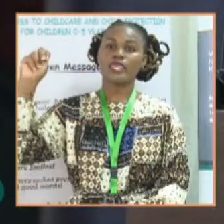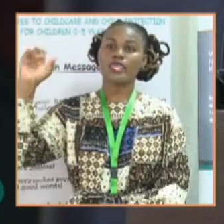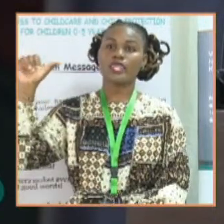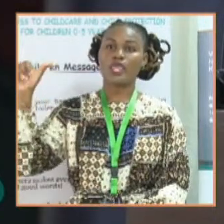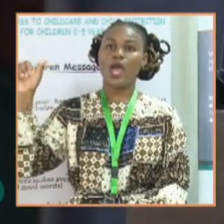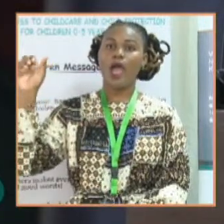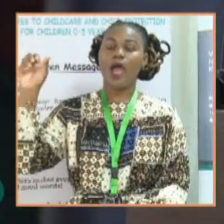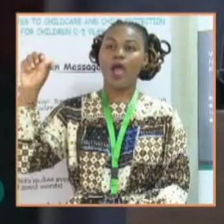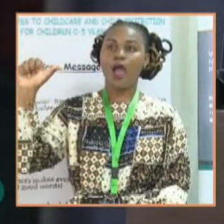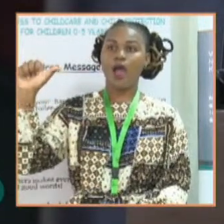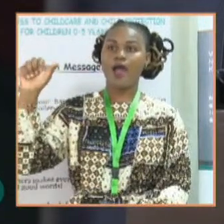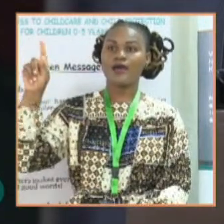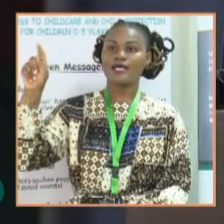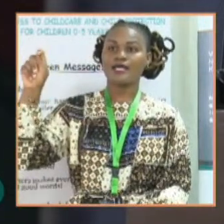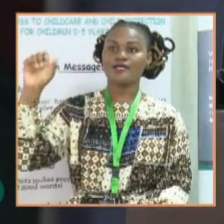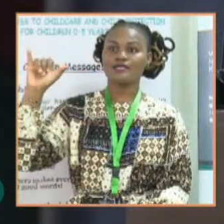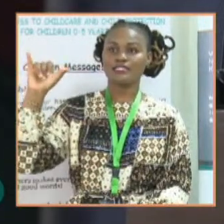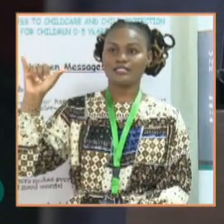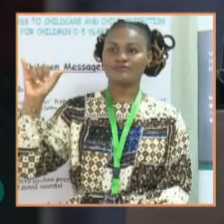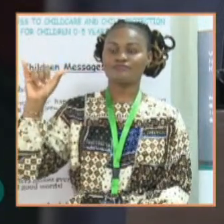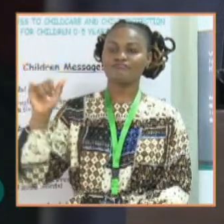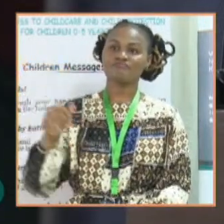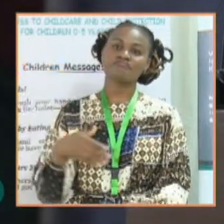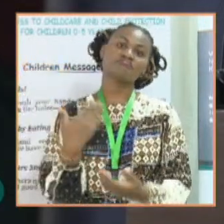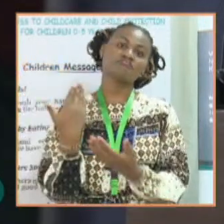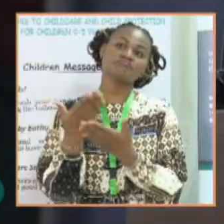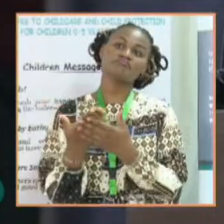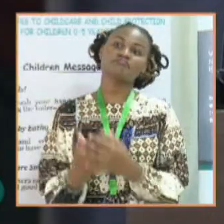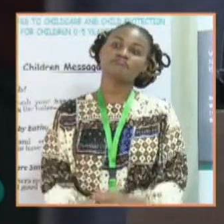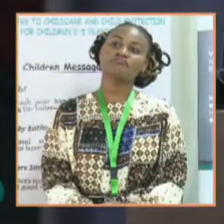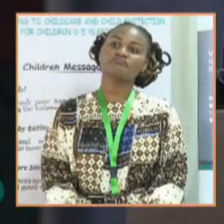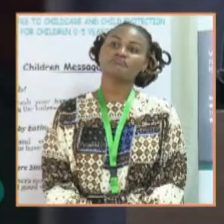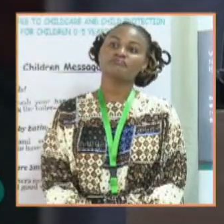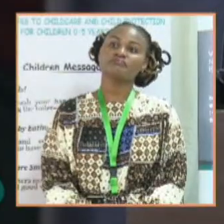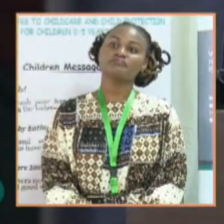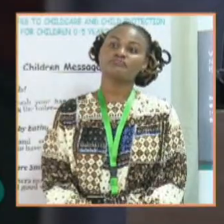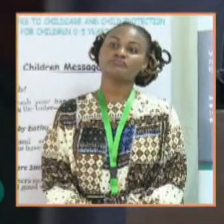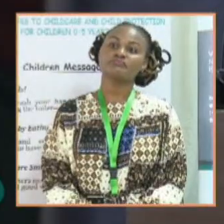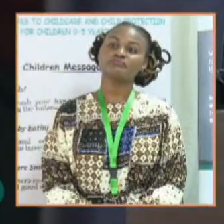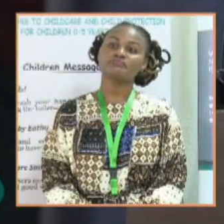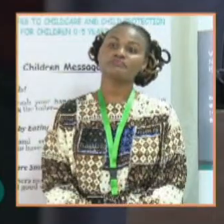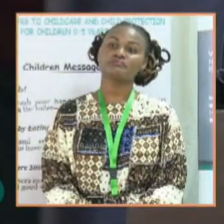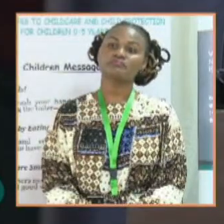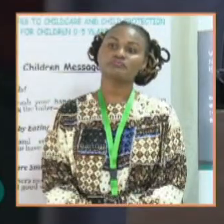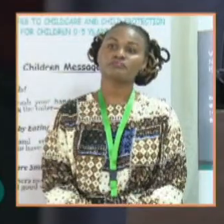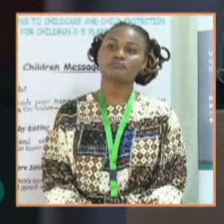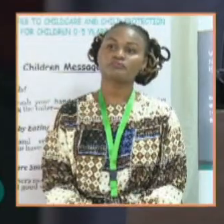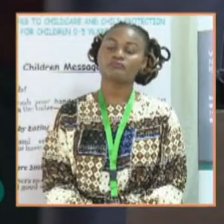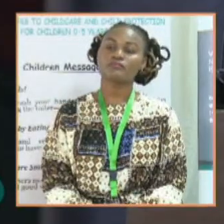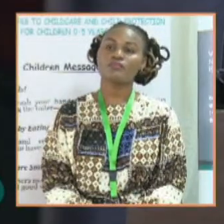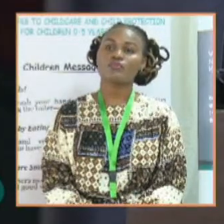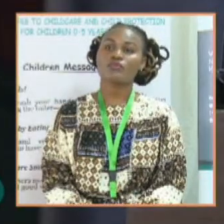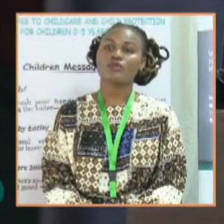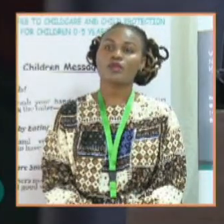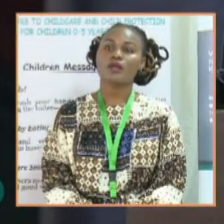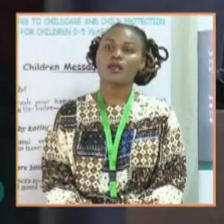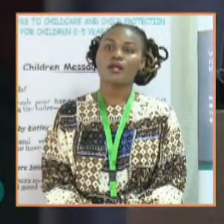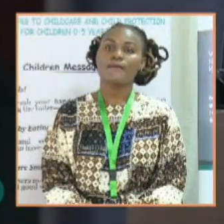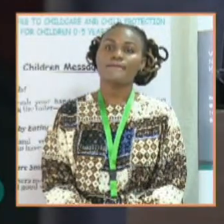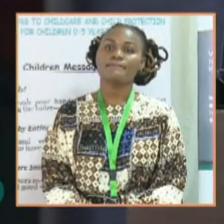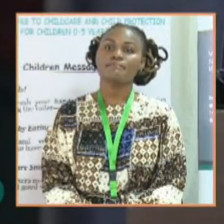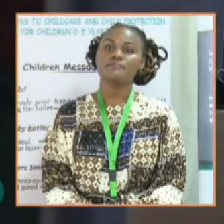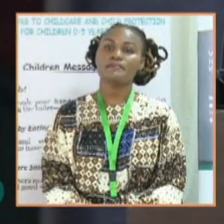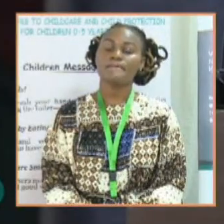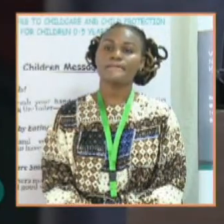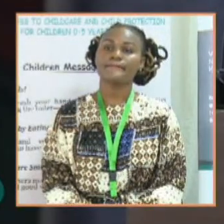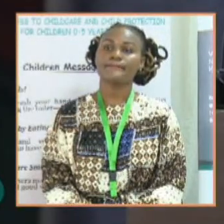Session chair? Yes, at the back. Do we all see her? This is the guidance, and I stand guided. Najua tunasikia njaa,